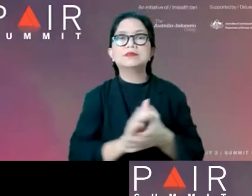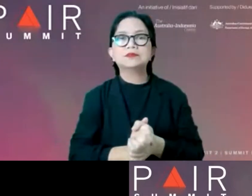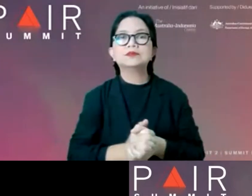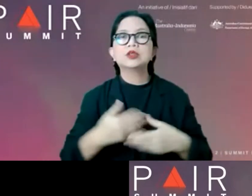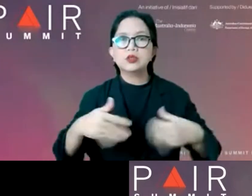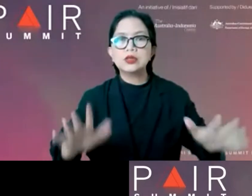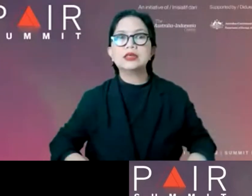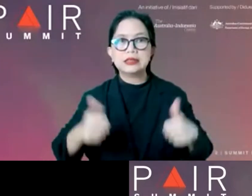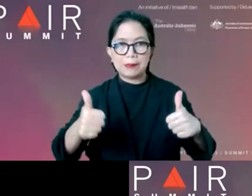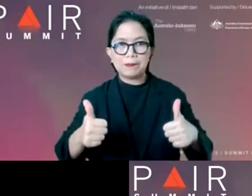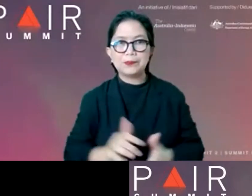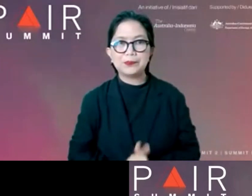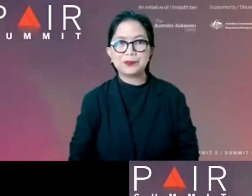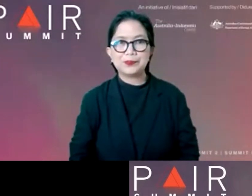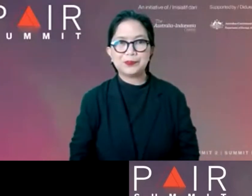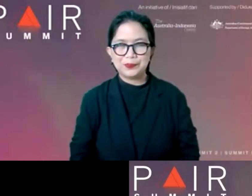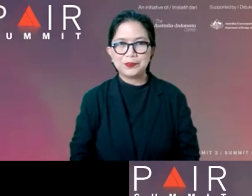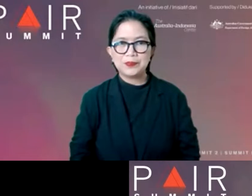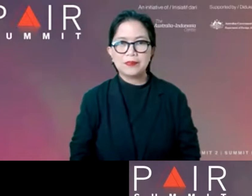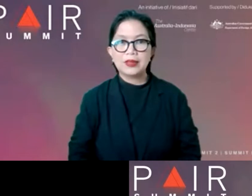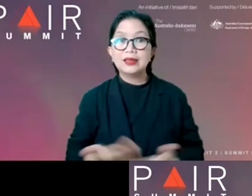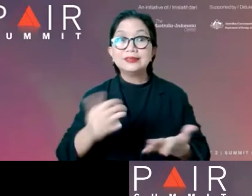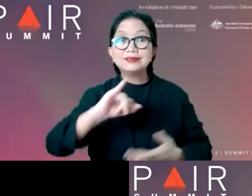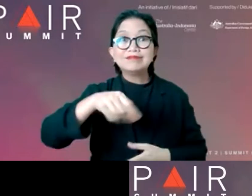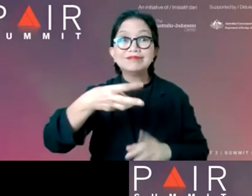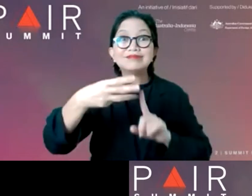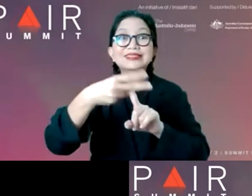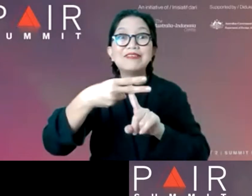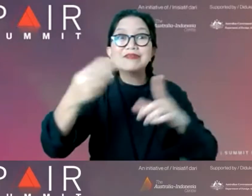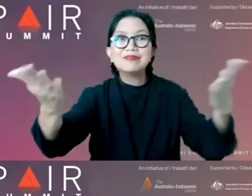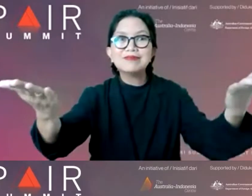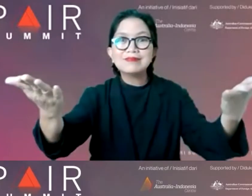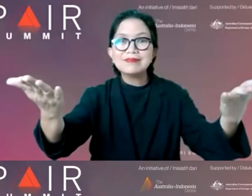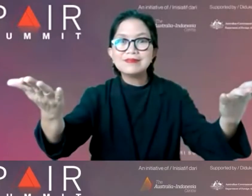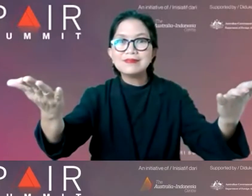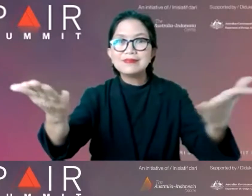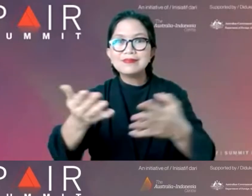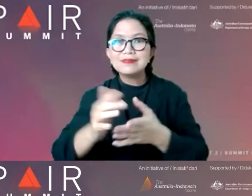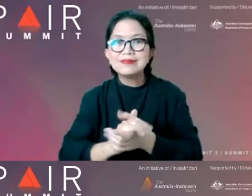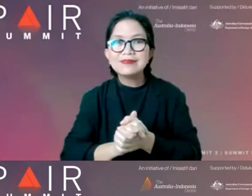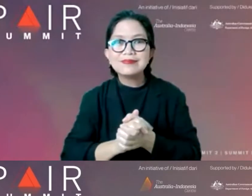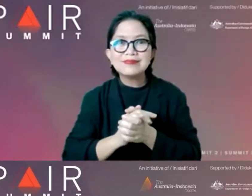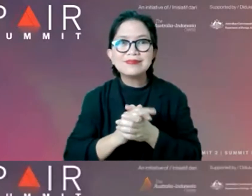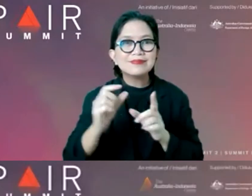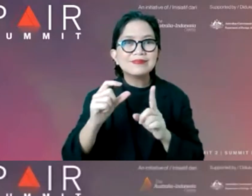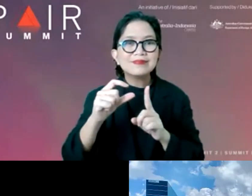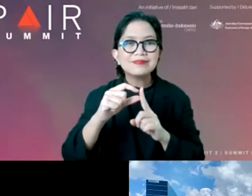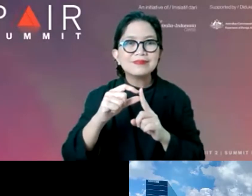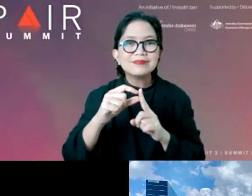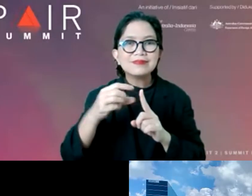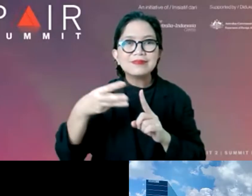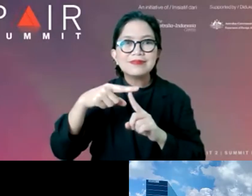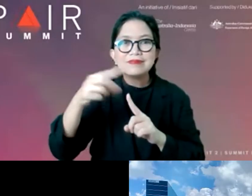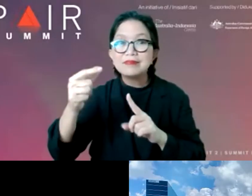And Jeff, you'd like to say something? And I'm pretty sure Pat Petra has got some thoughts on this. Thanks, Helen.